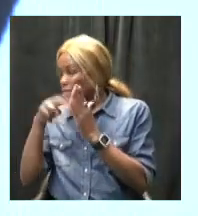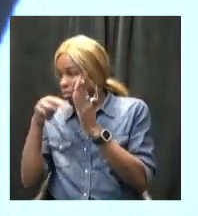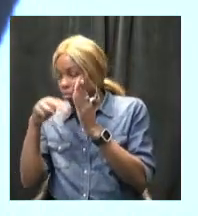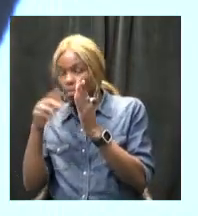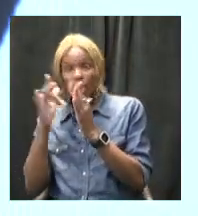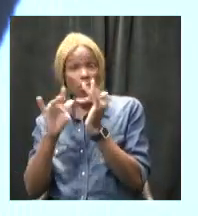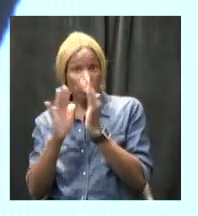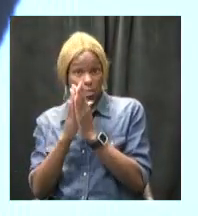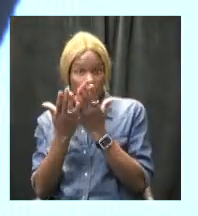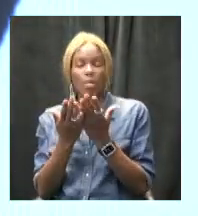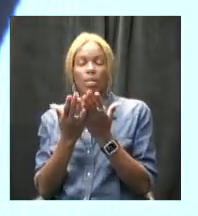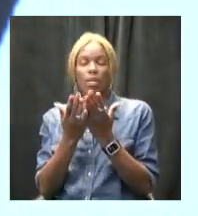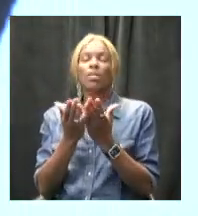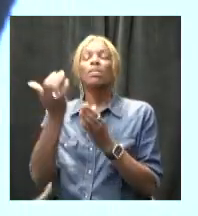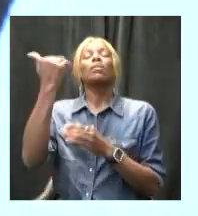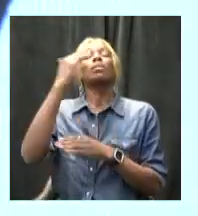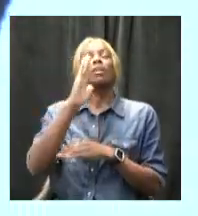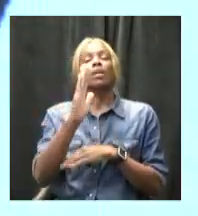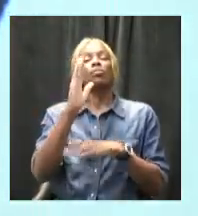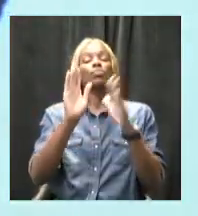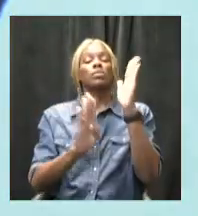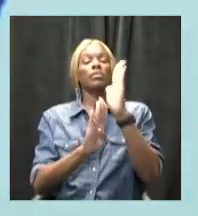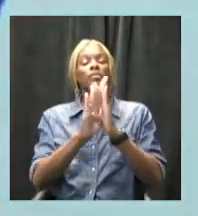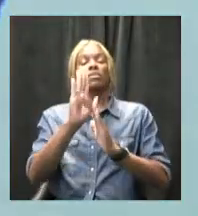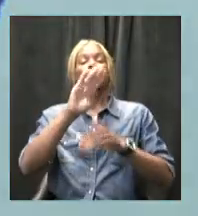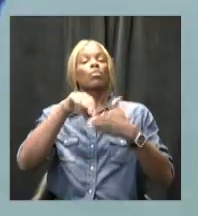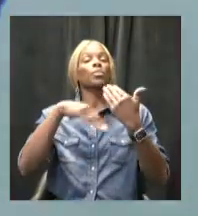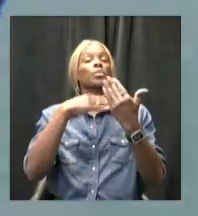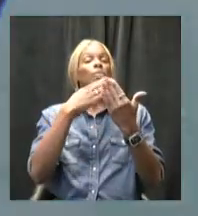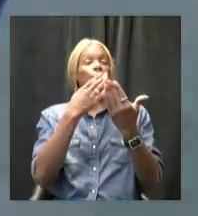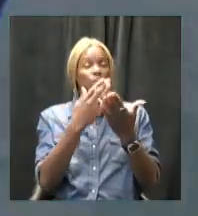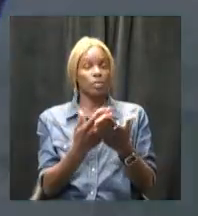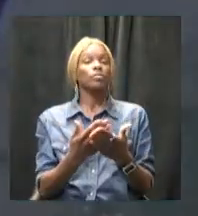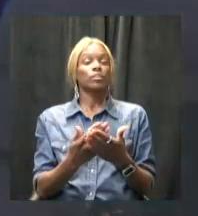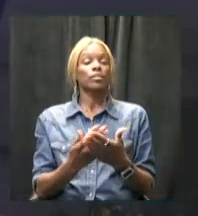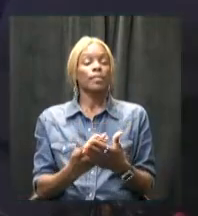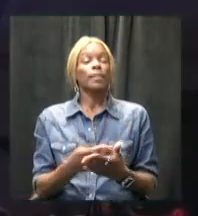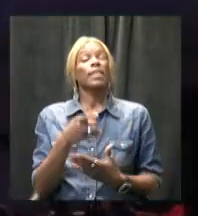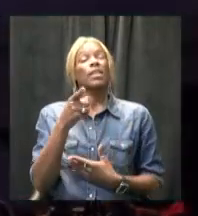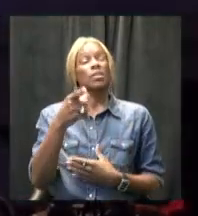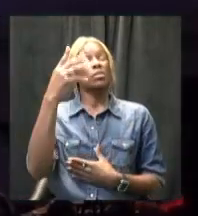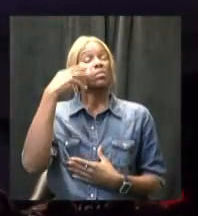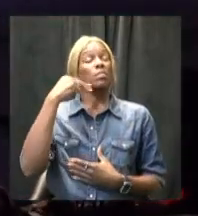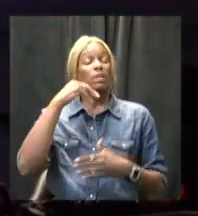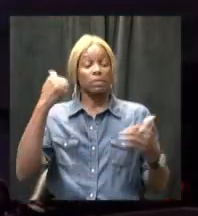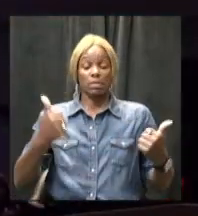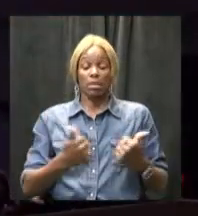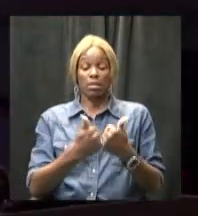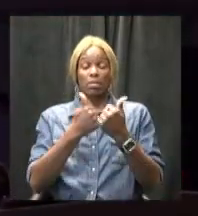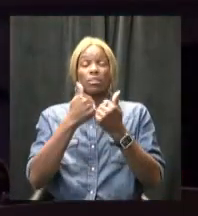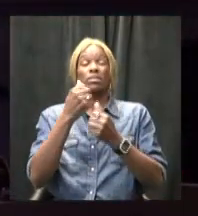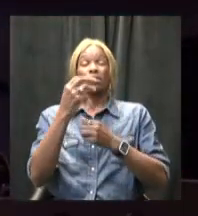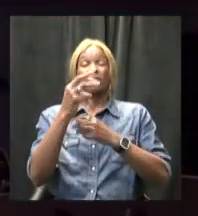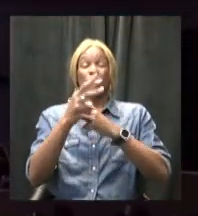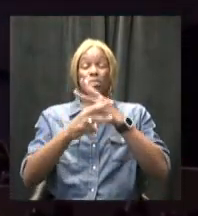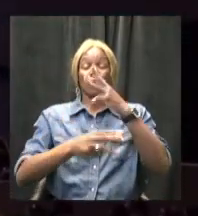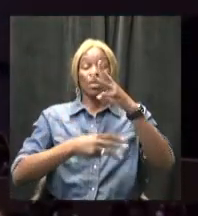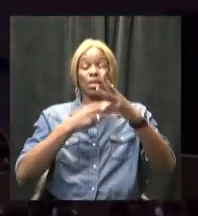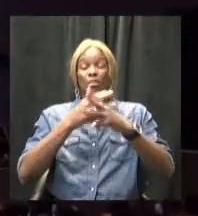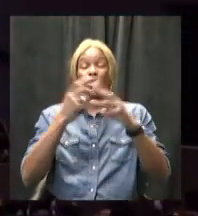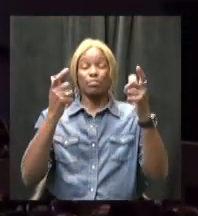where He wants us to be. And friends, when you live in a challenging world with mass shootings